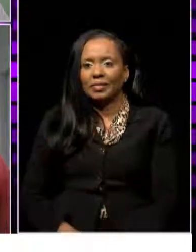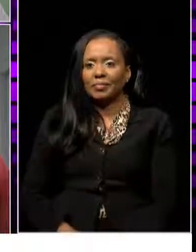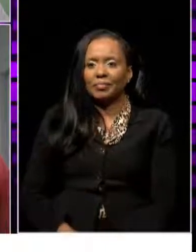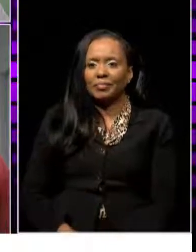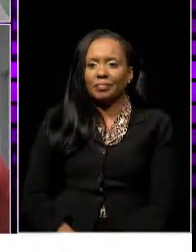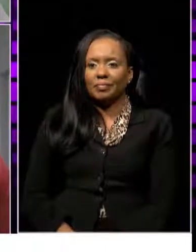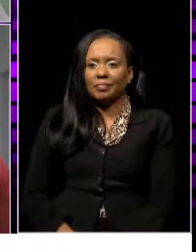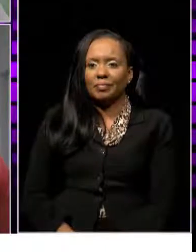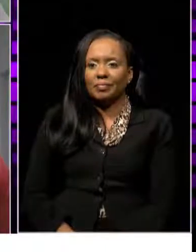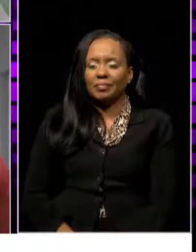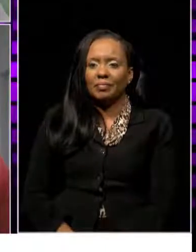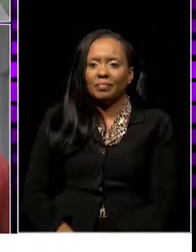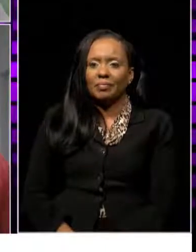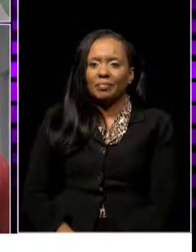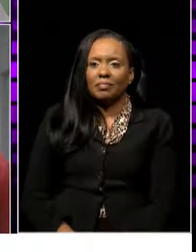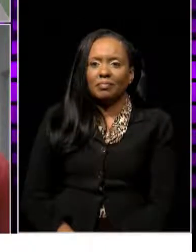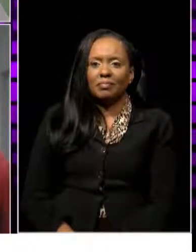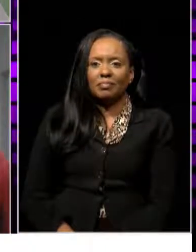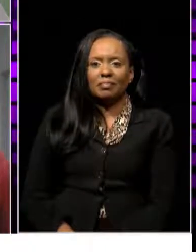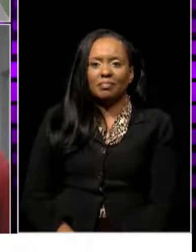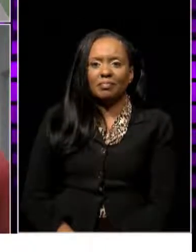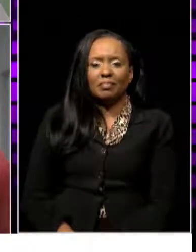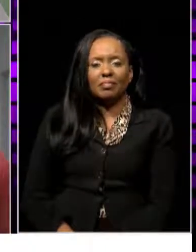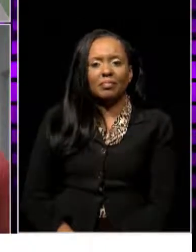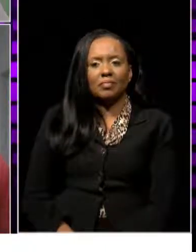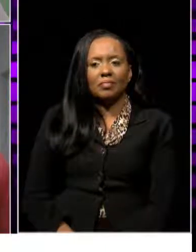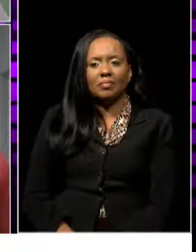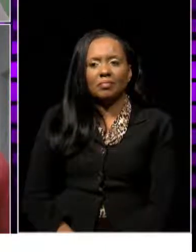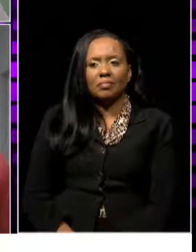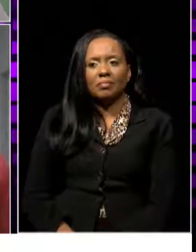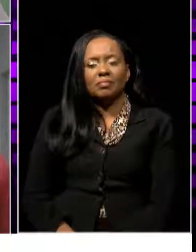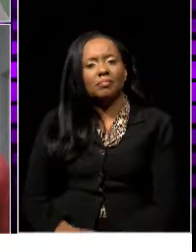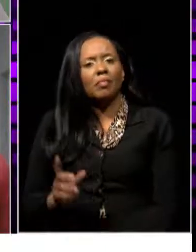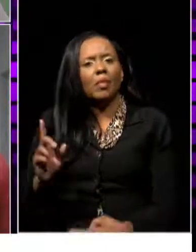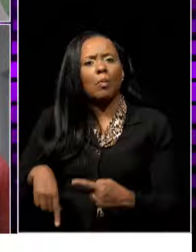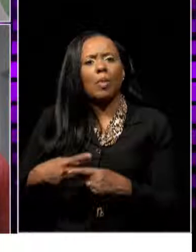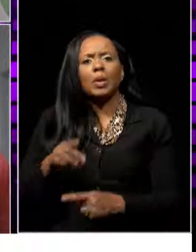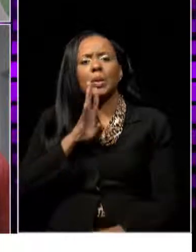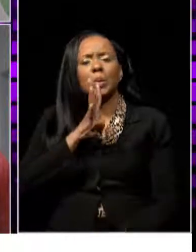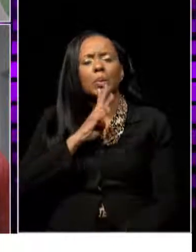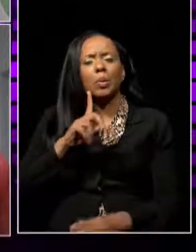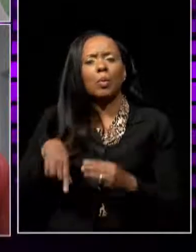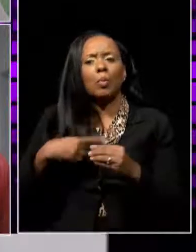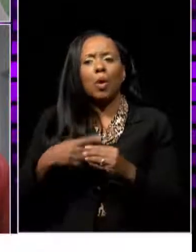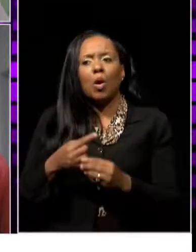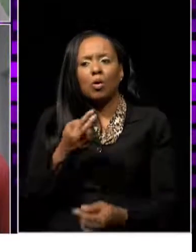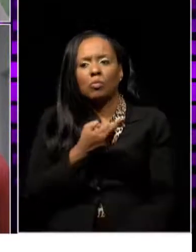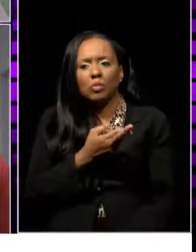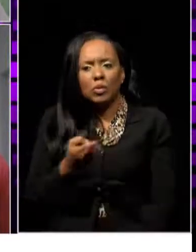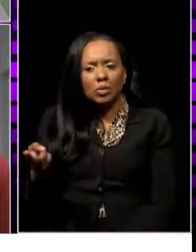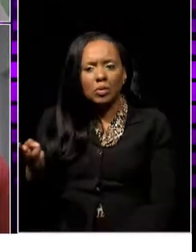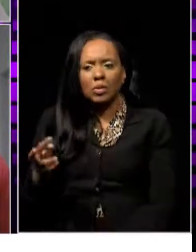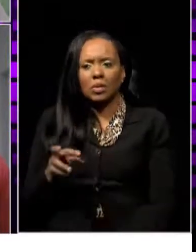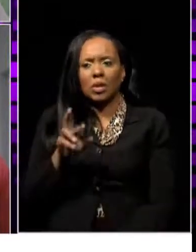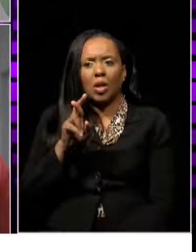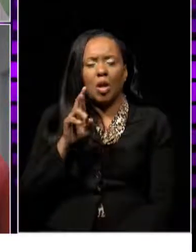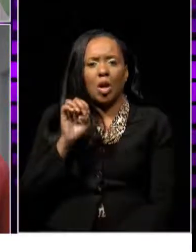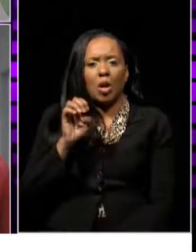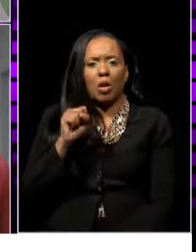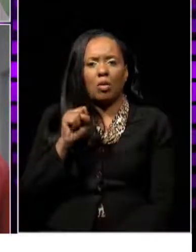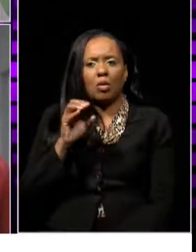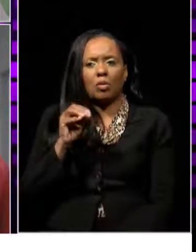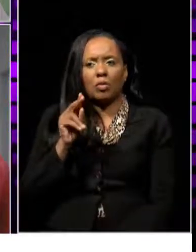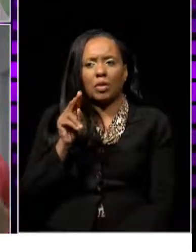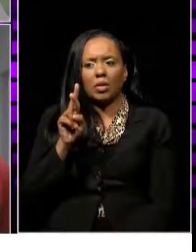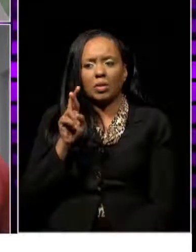Yes. Yeah, I no, because when she spoke about resources, I don't necessarily agree with the resources